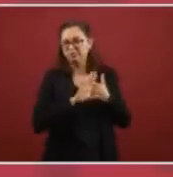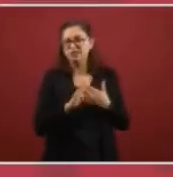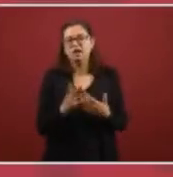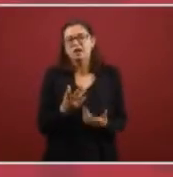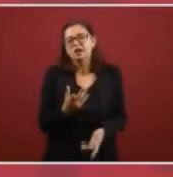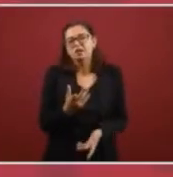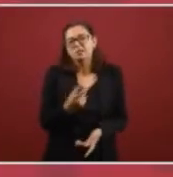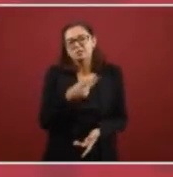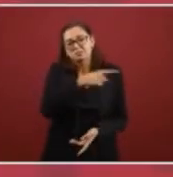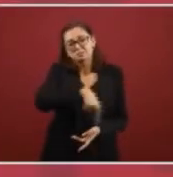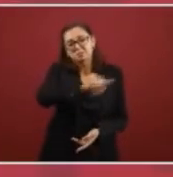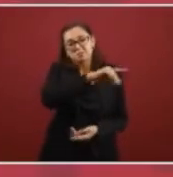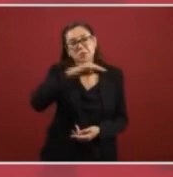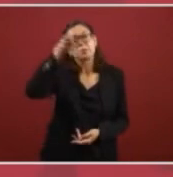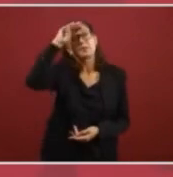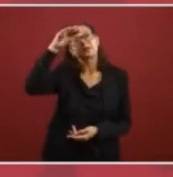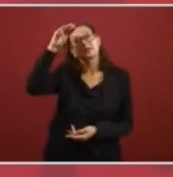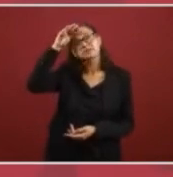first they think